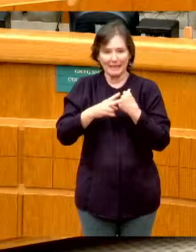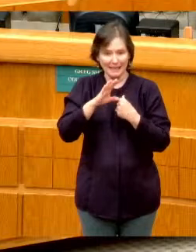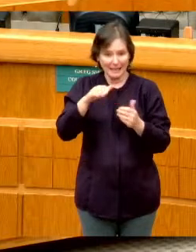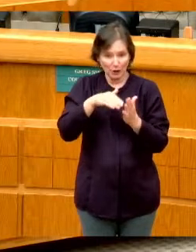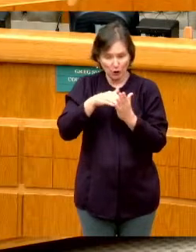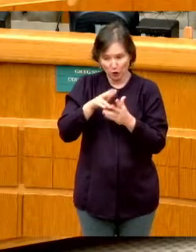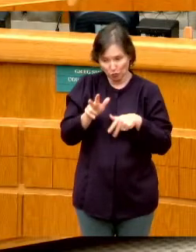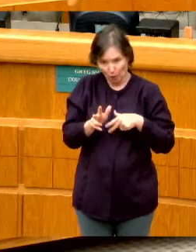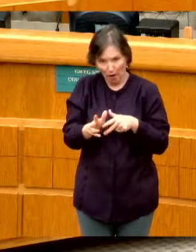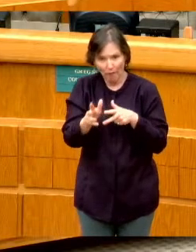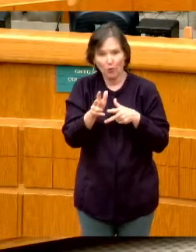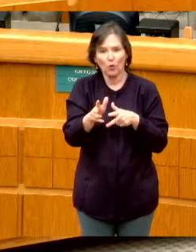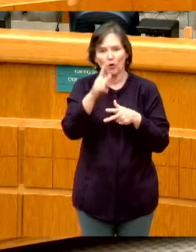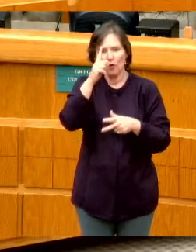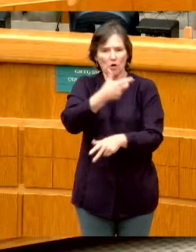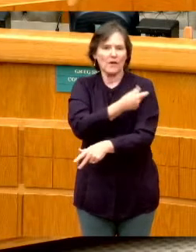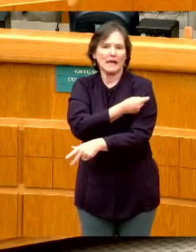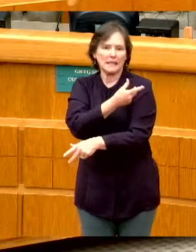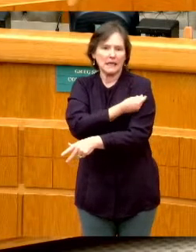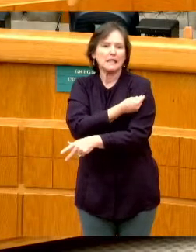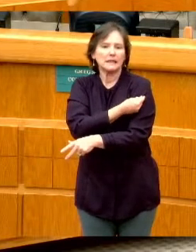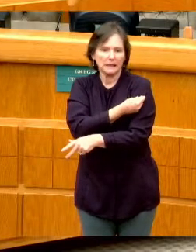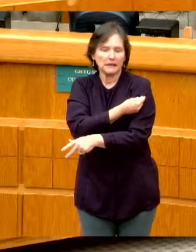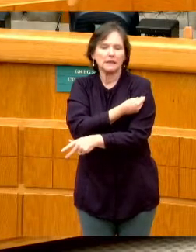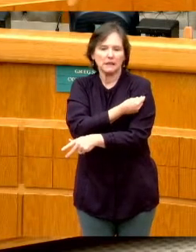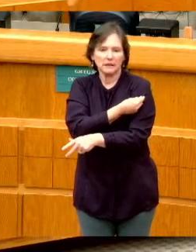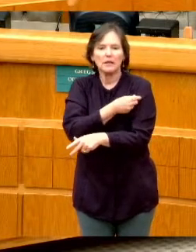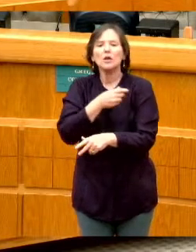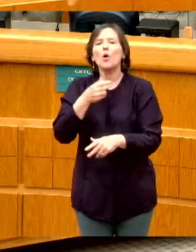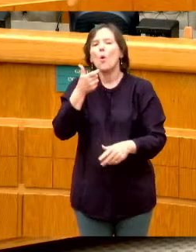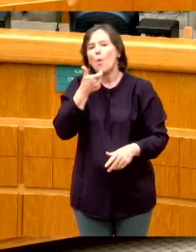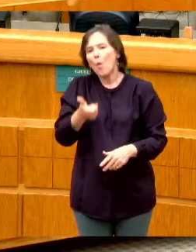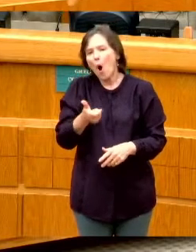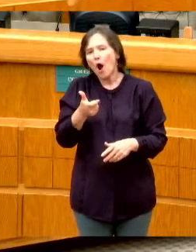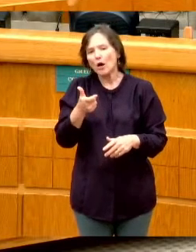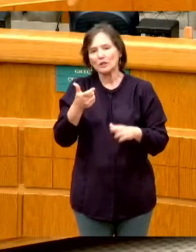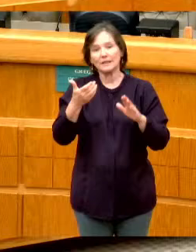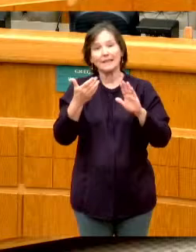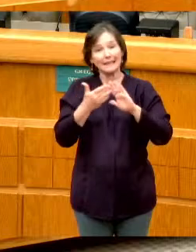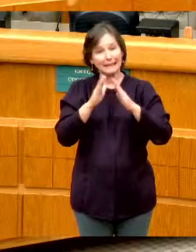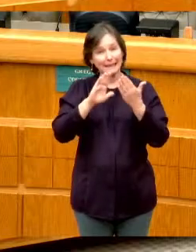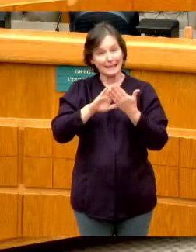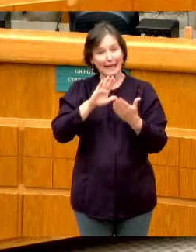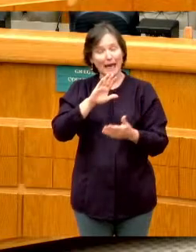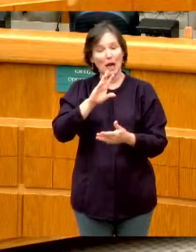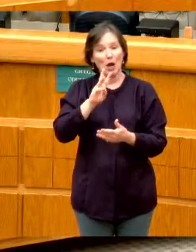clinic are forthcoming. Please keep an eye on the city's website at